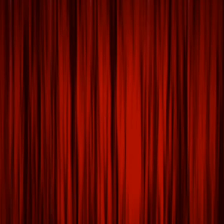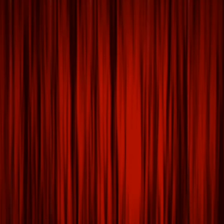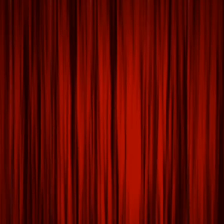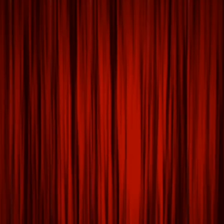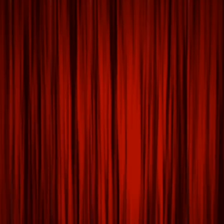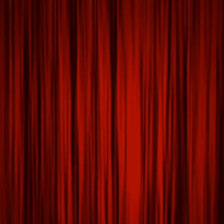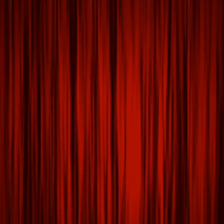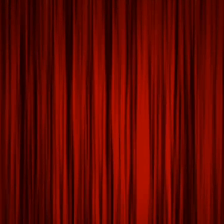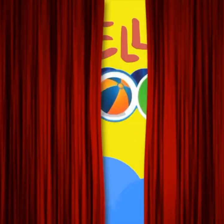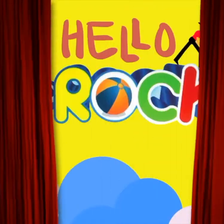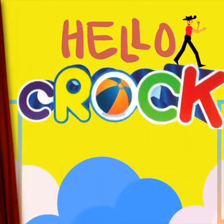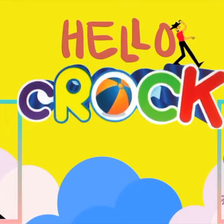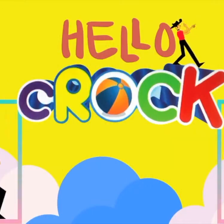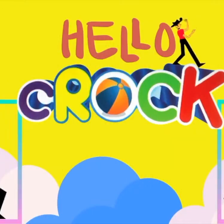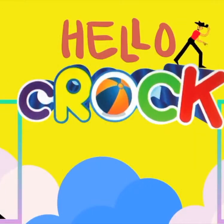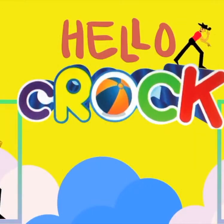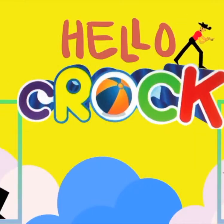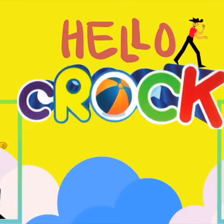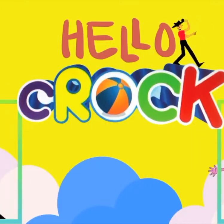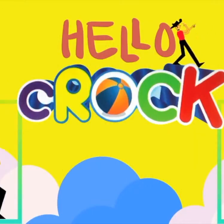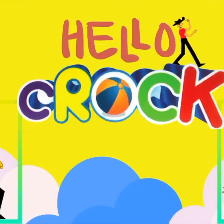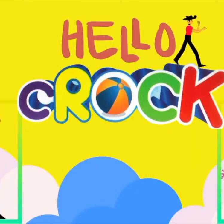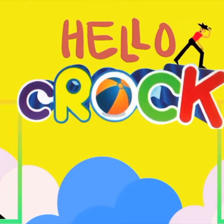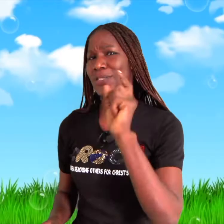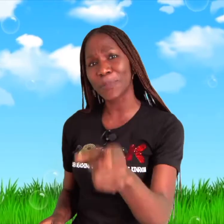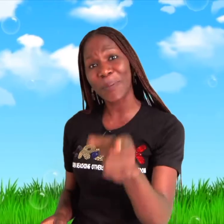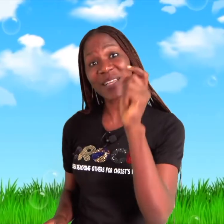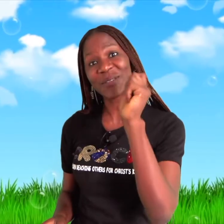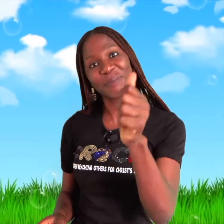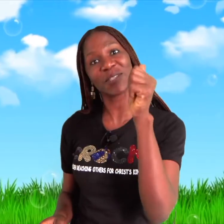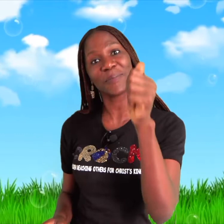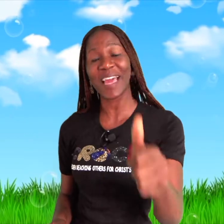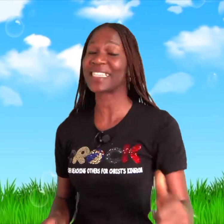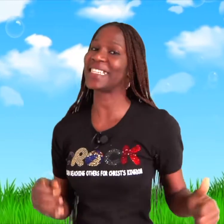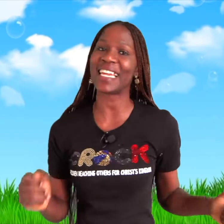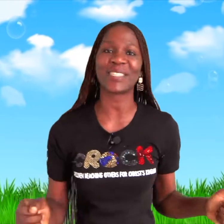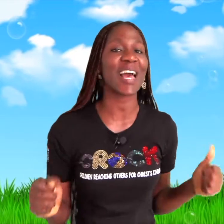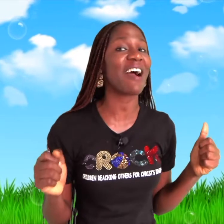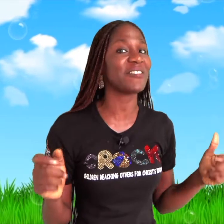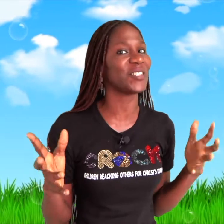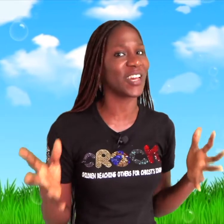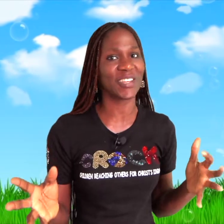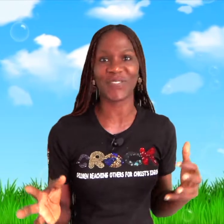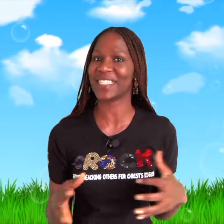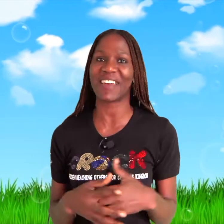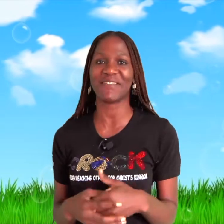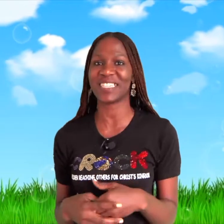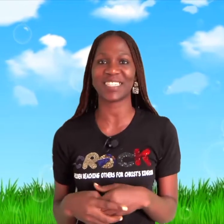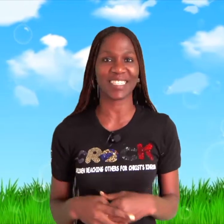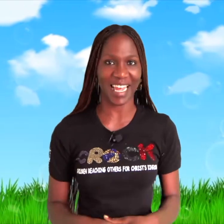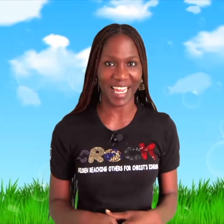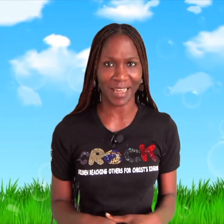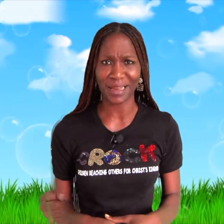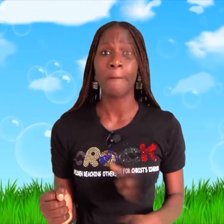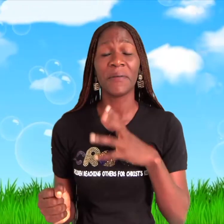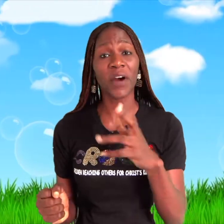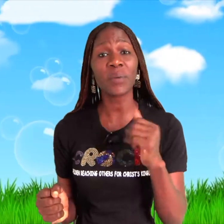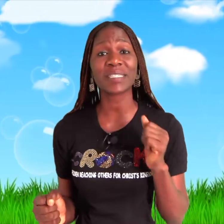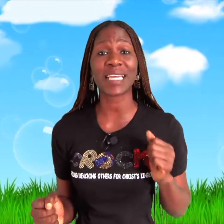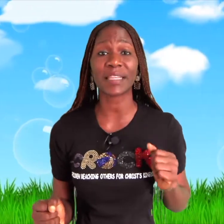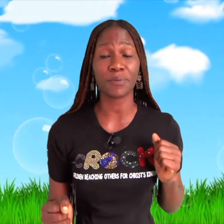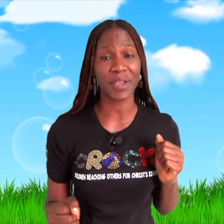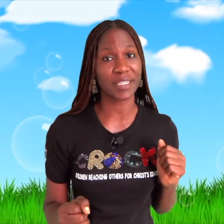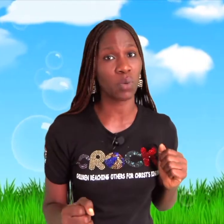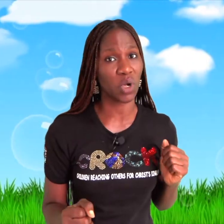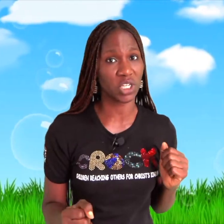Wow! Welcome to cROCK Online. We are super excited to have you join us for service today. Before